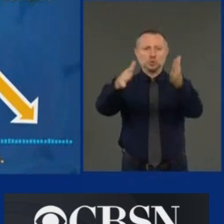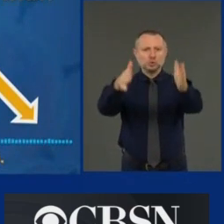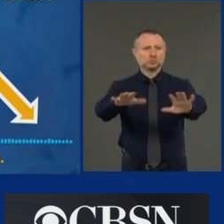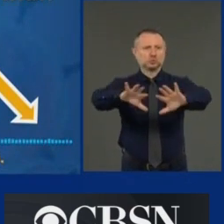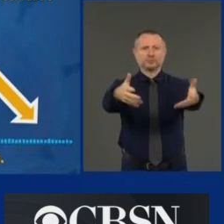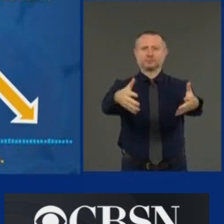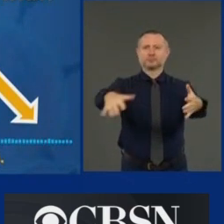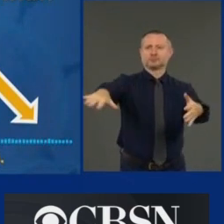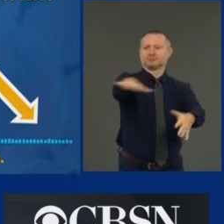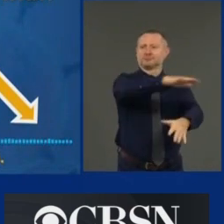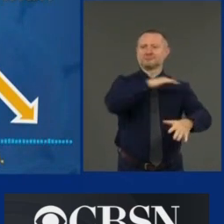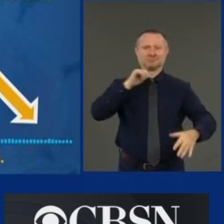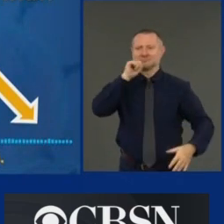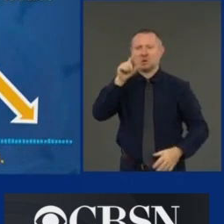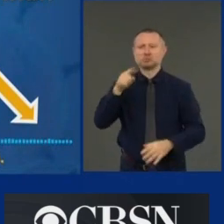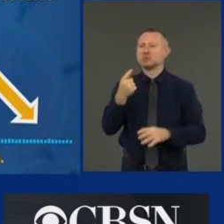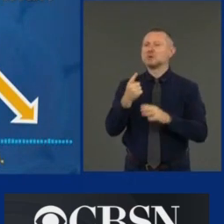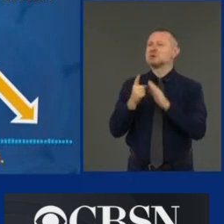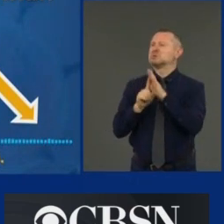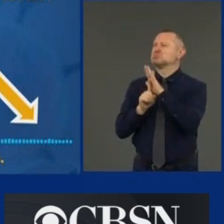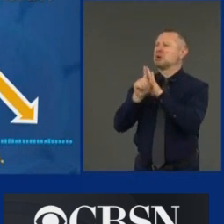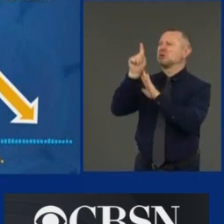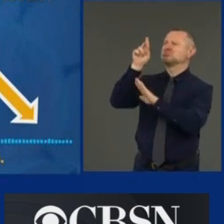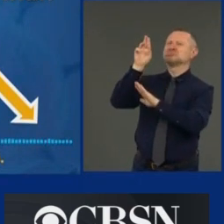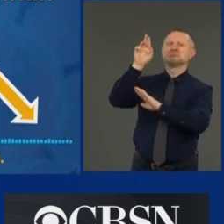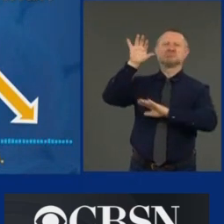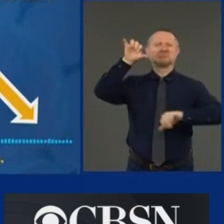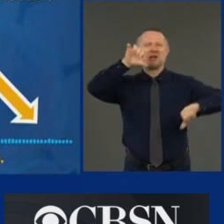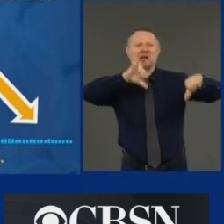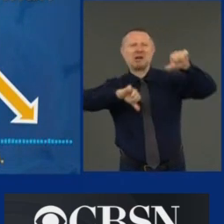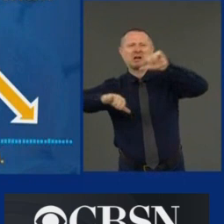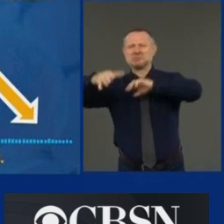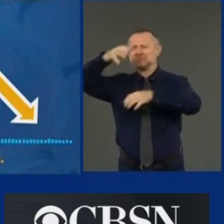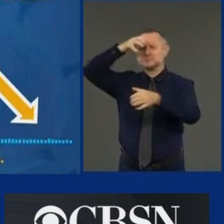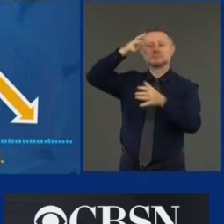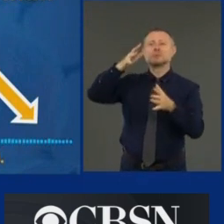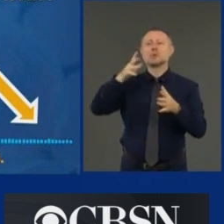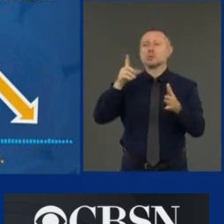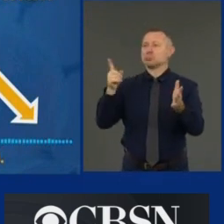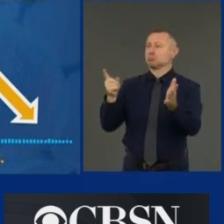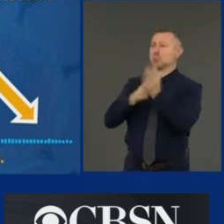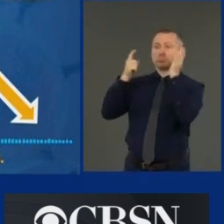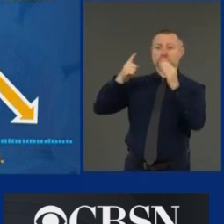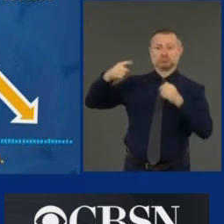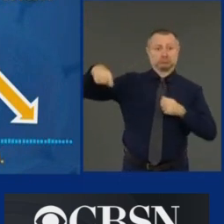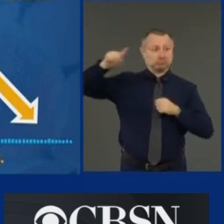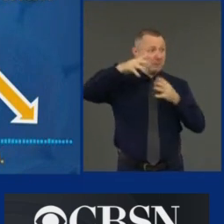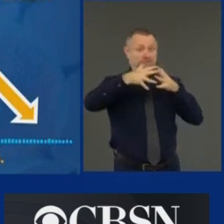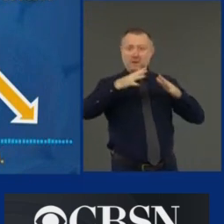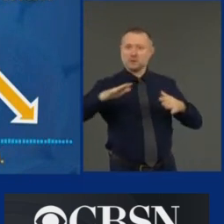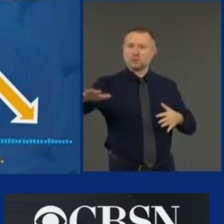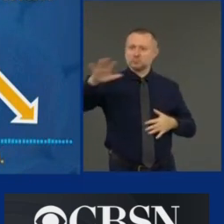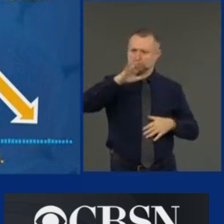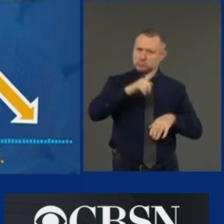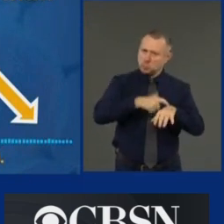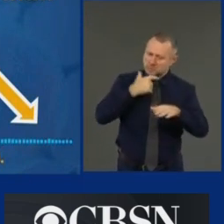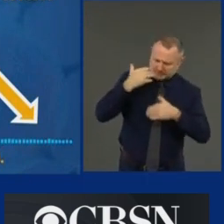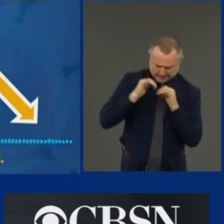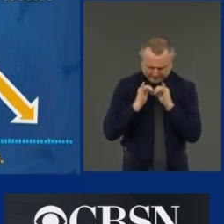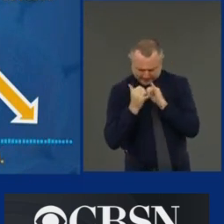rocket science. It just took the nation a long time to understand that we're dealing with a virus. It's a question of science,